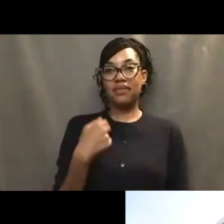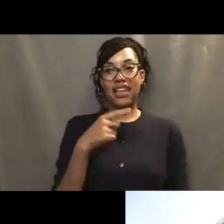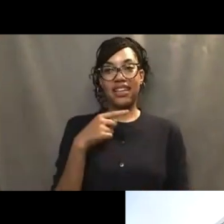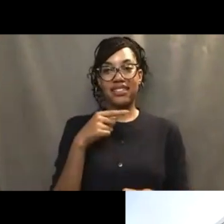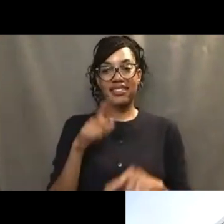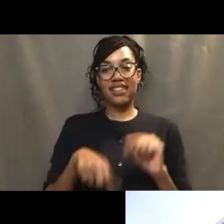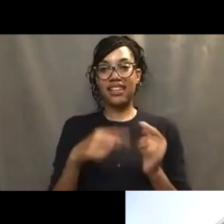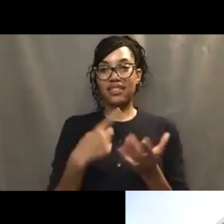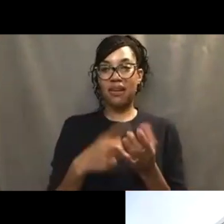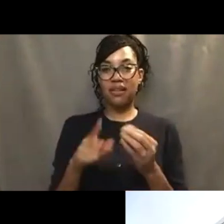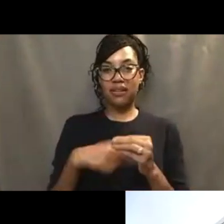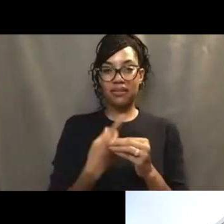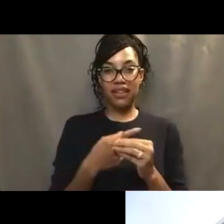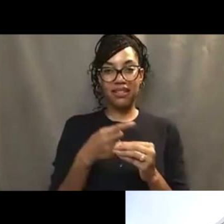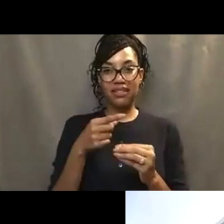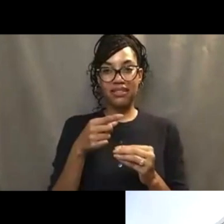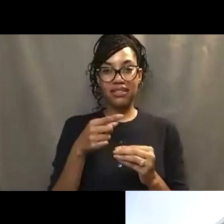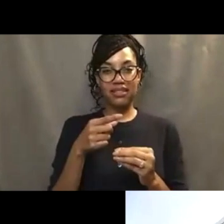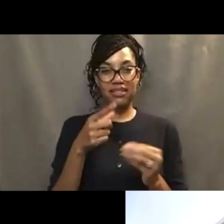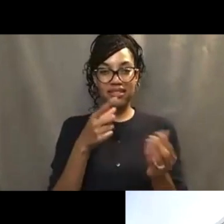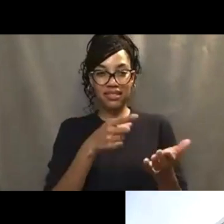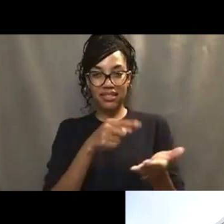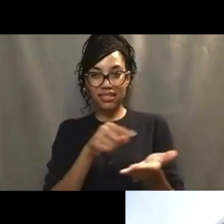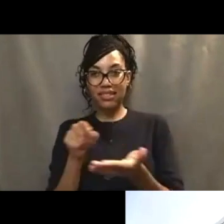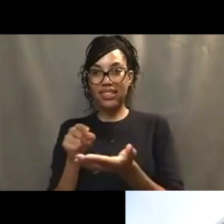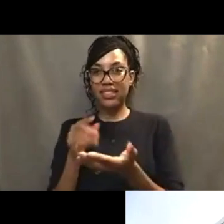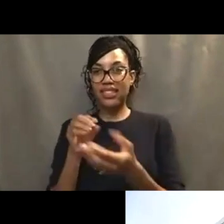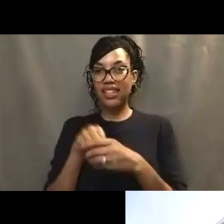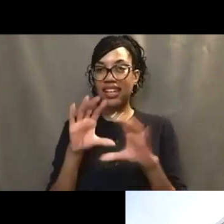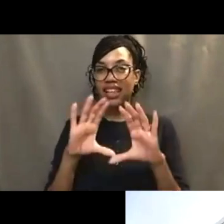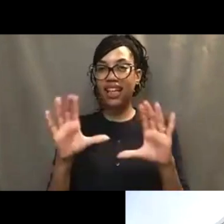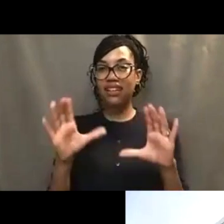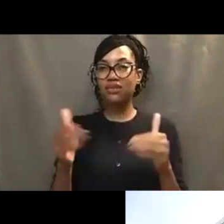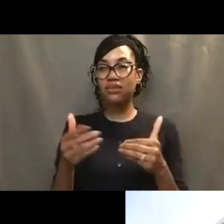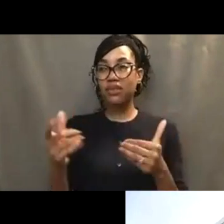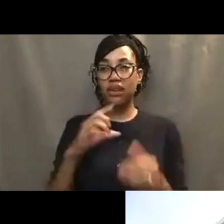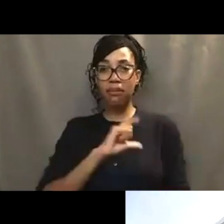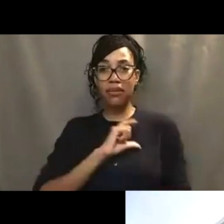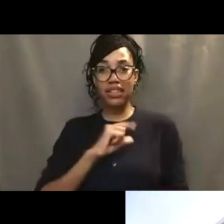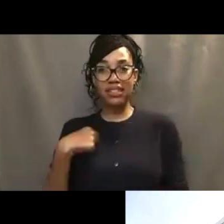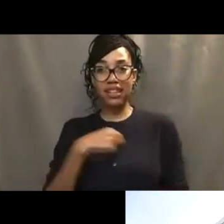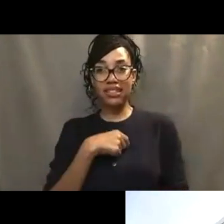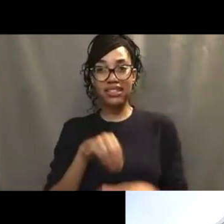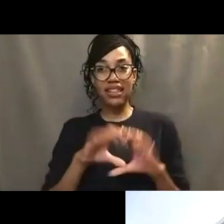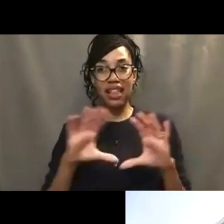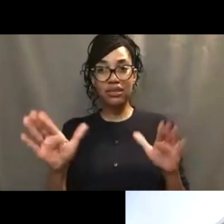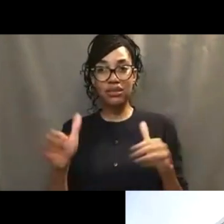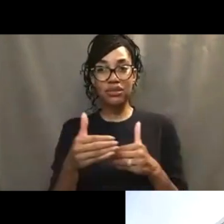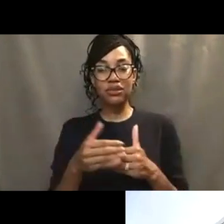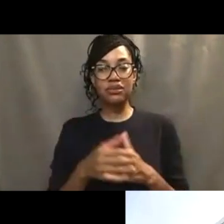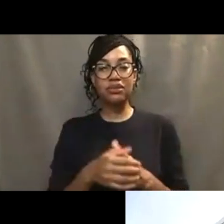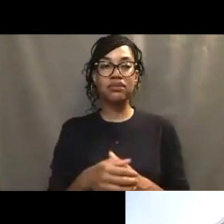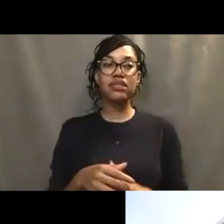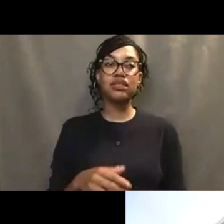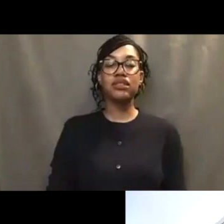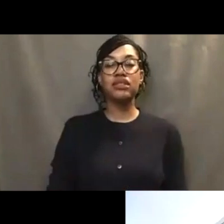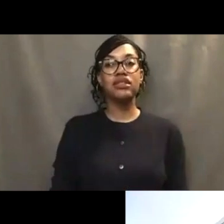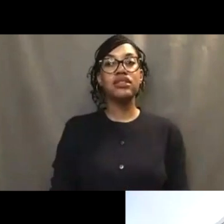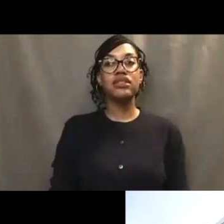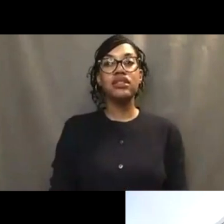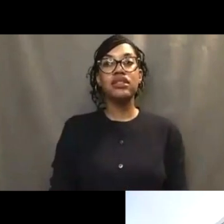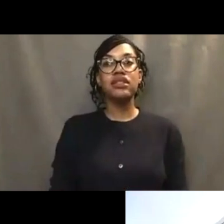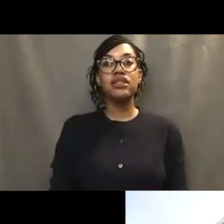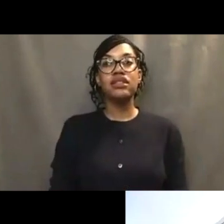discussions in our classroom. They're going to police us. What? So we're kind of, what we're doing